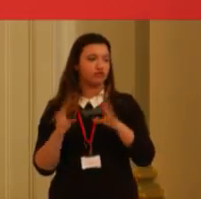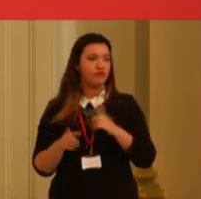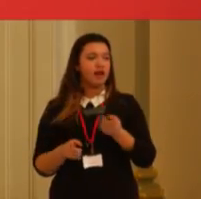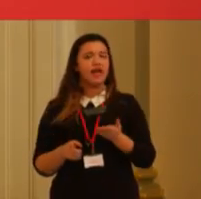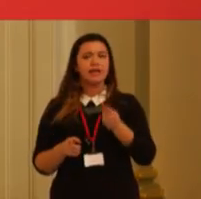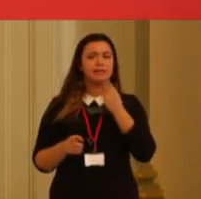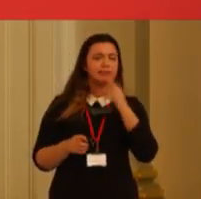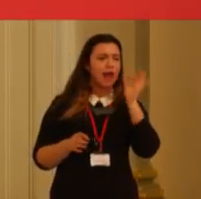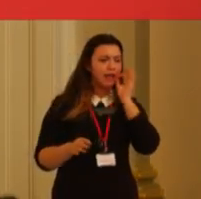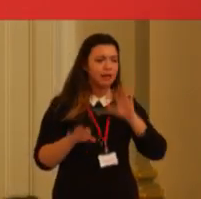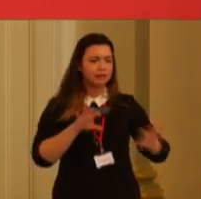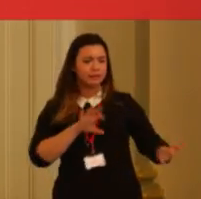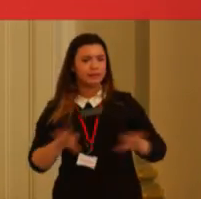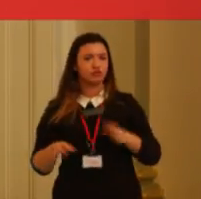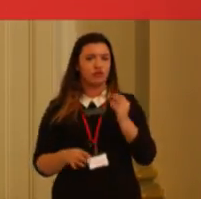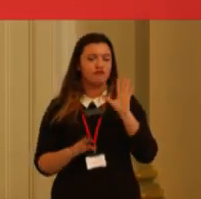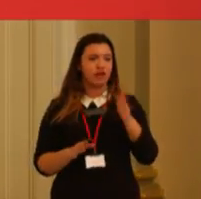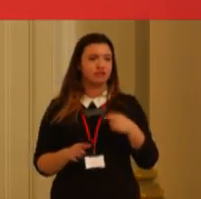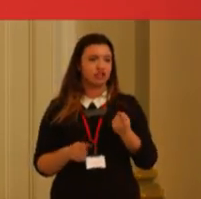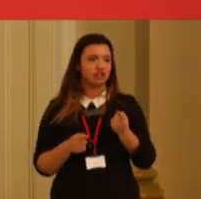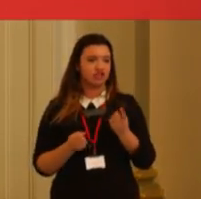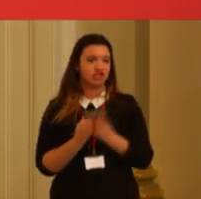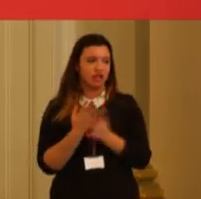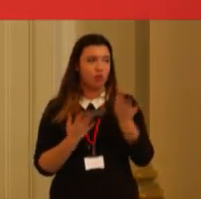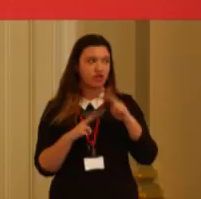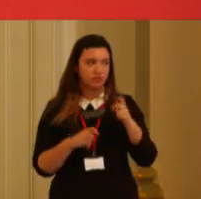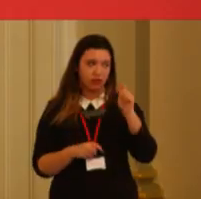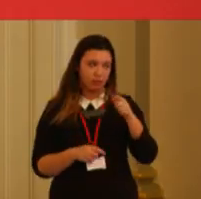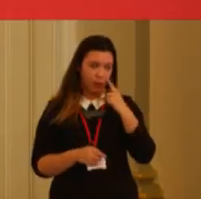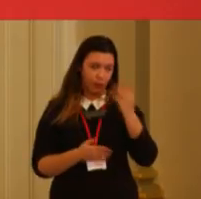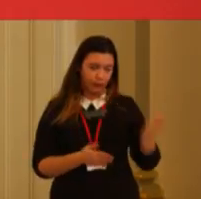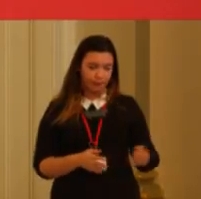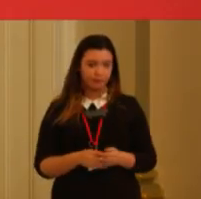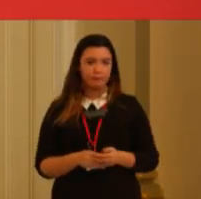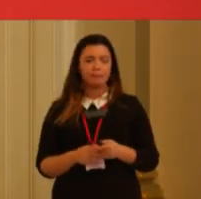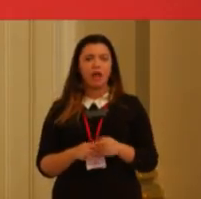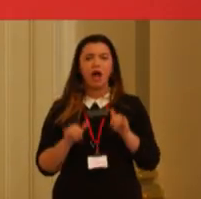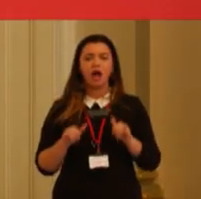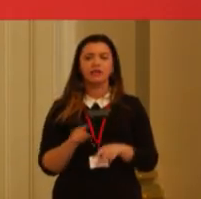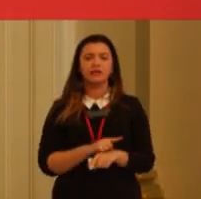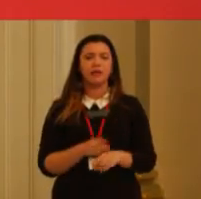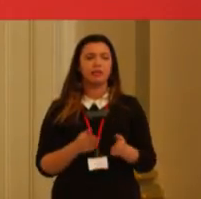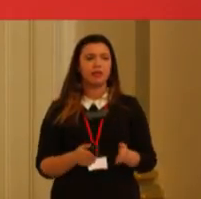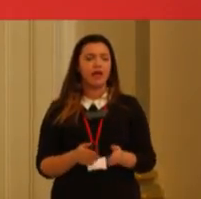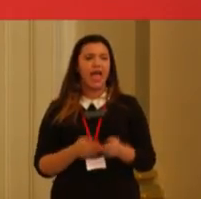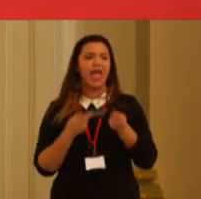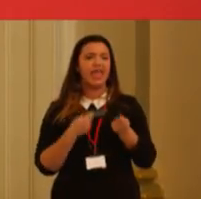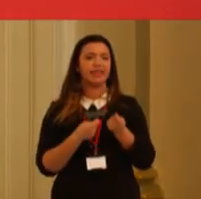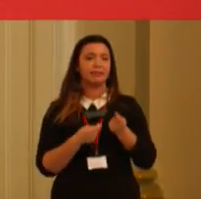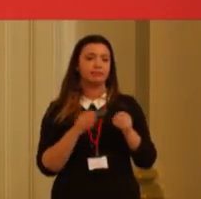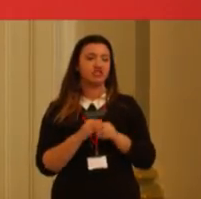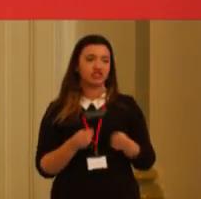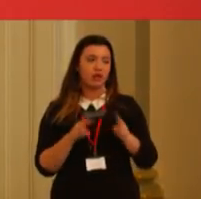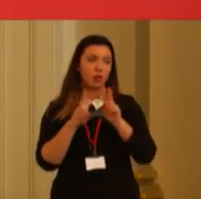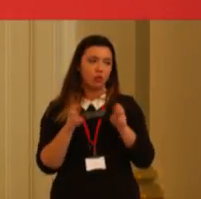mechanisms. Social gender equality is an issue and is a distinguishing factor that we see, which is quite significant. Education,